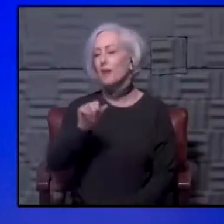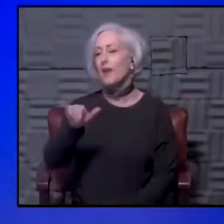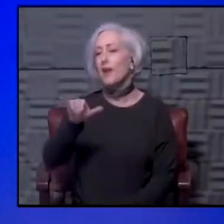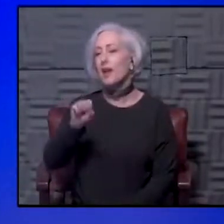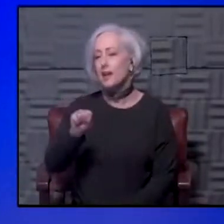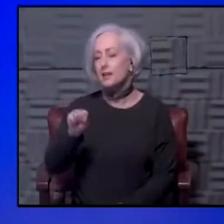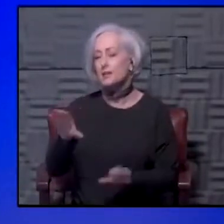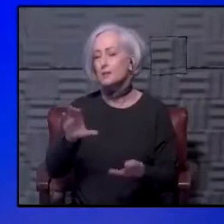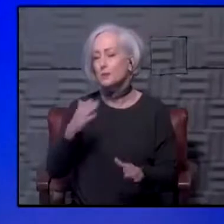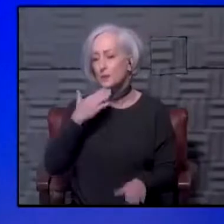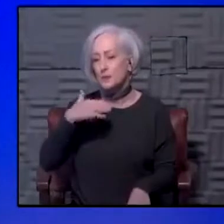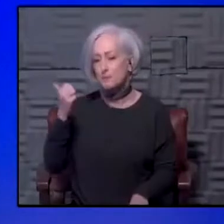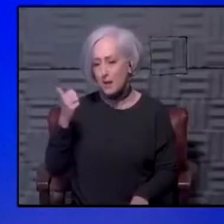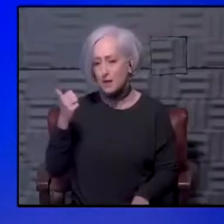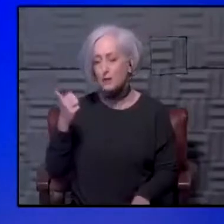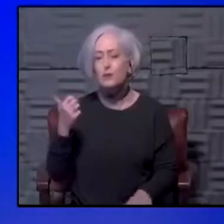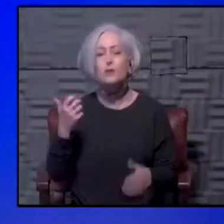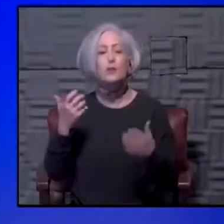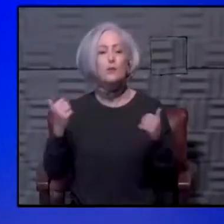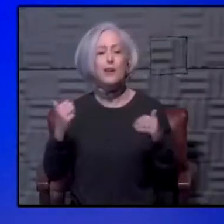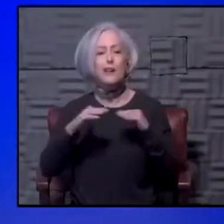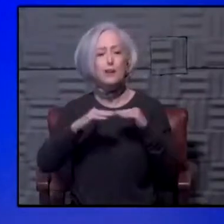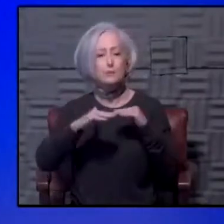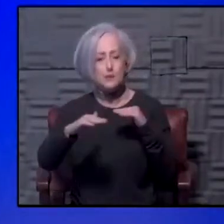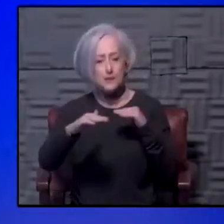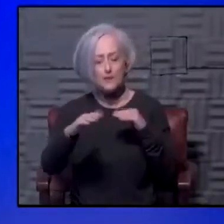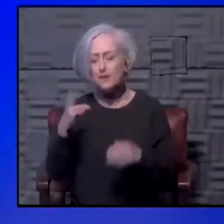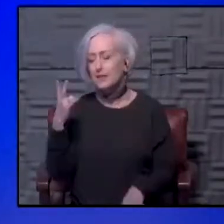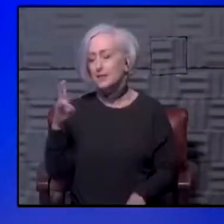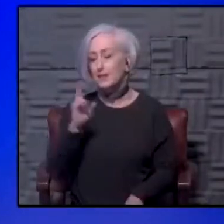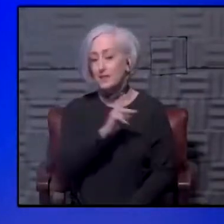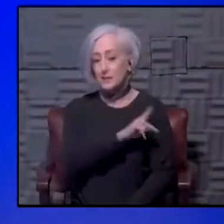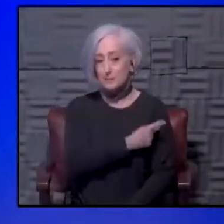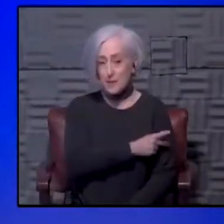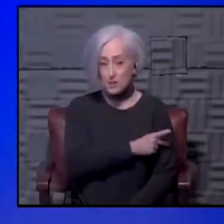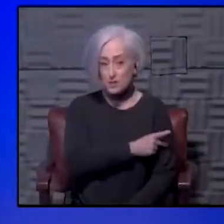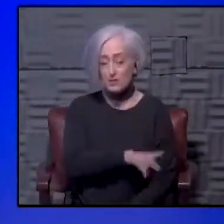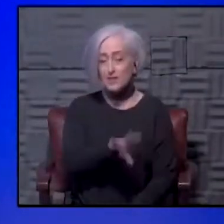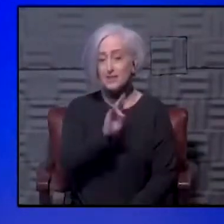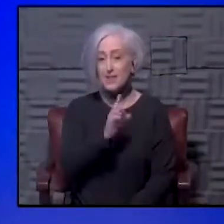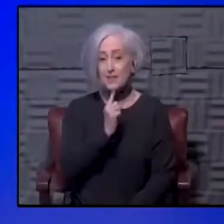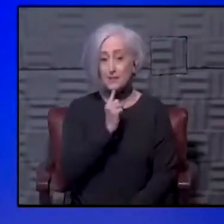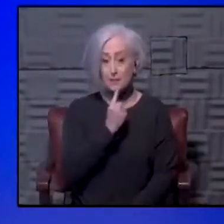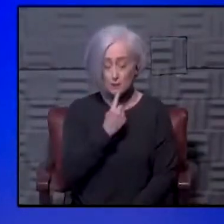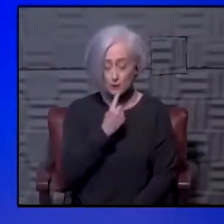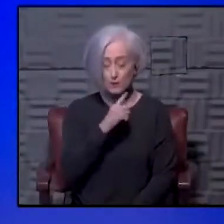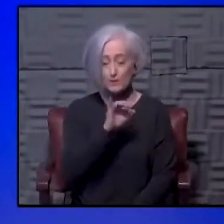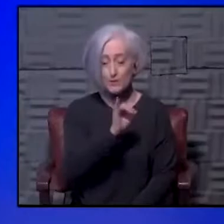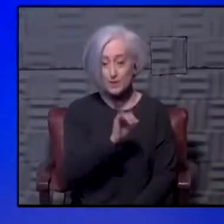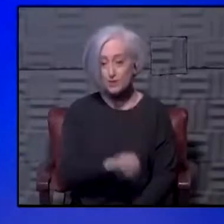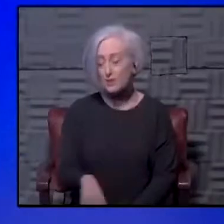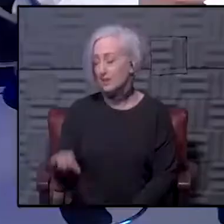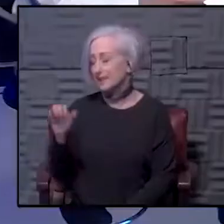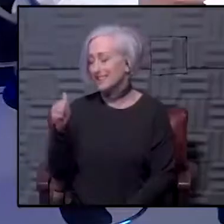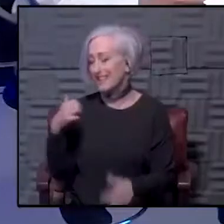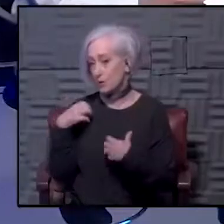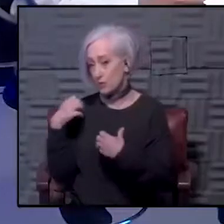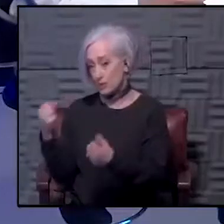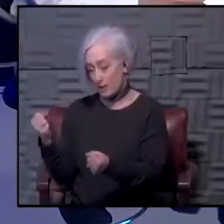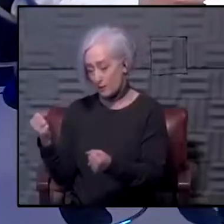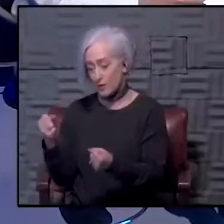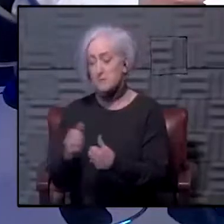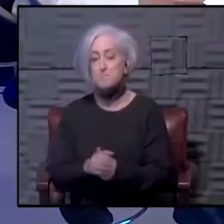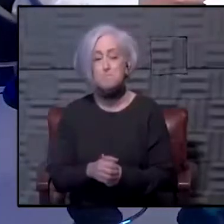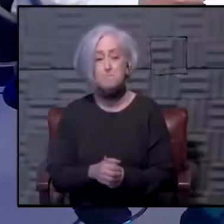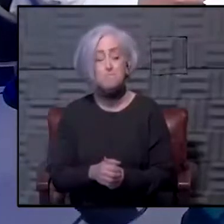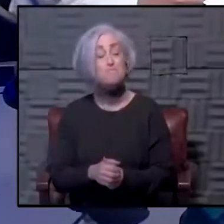an equilibrium for right now. 17 total patients with 7 of those in the acute infection stage and 10 in that recovery stage.